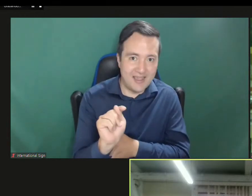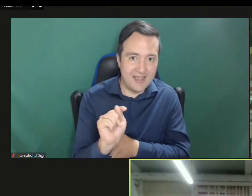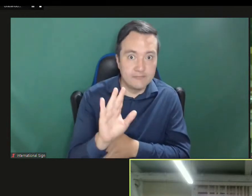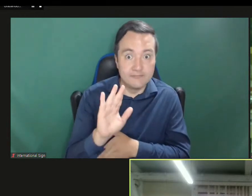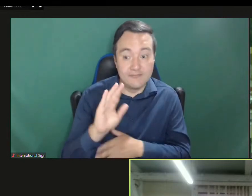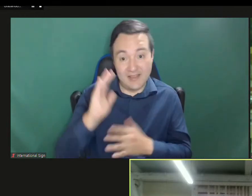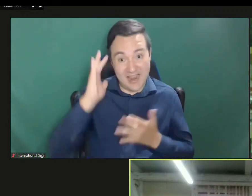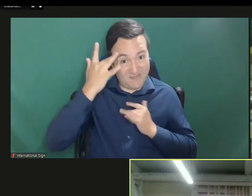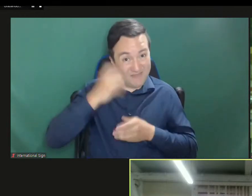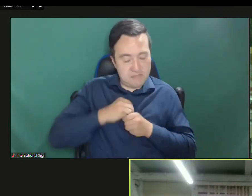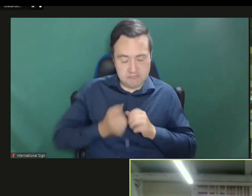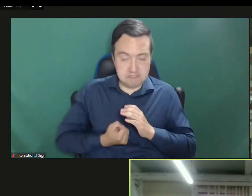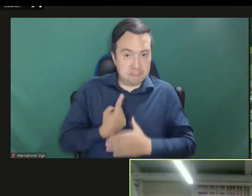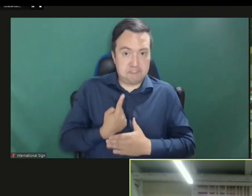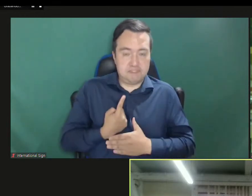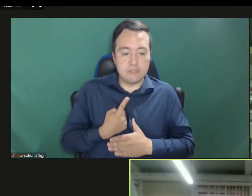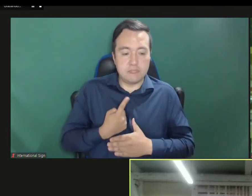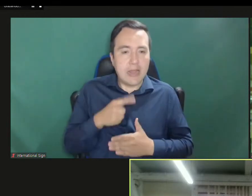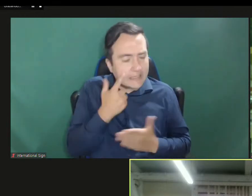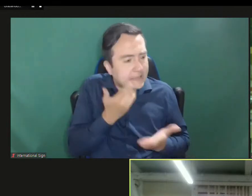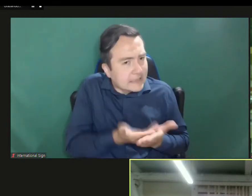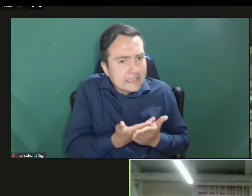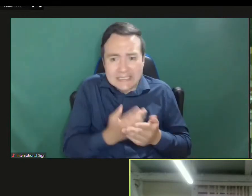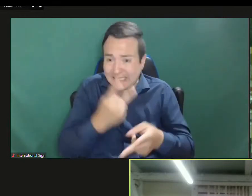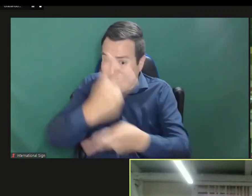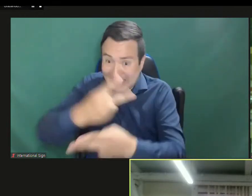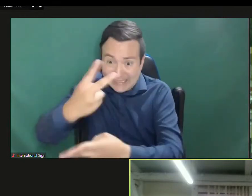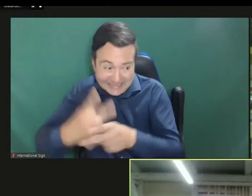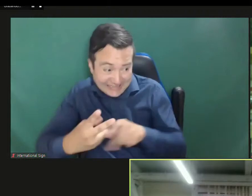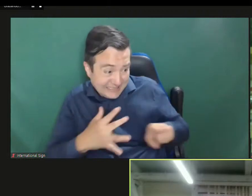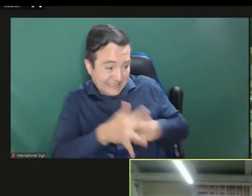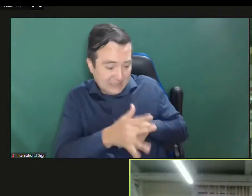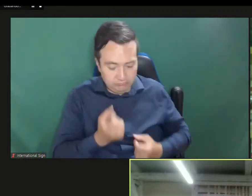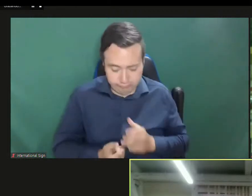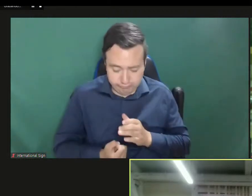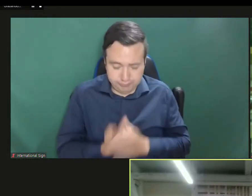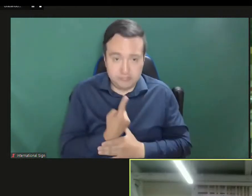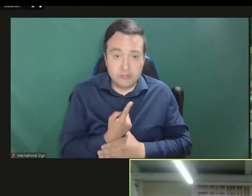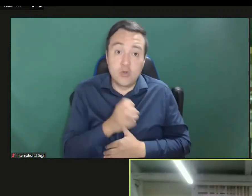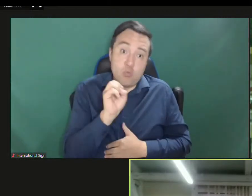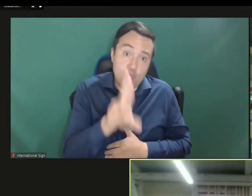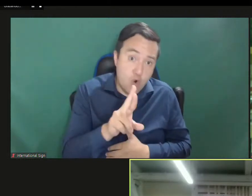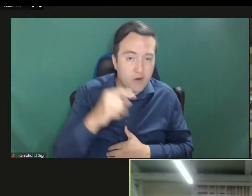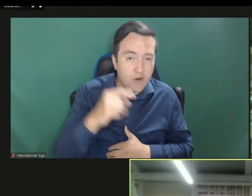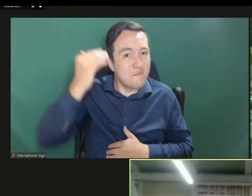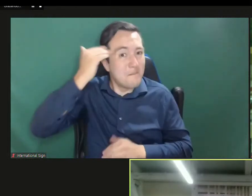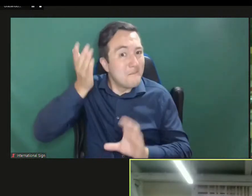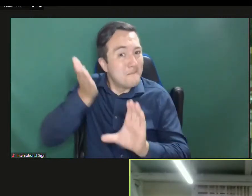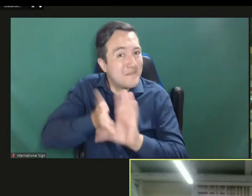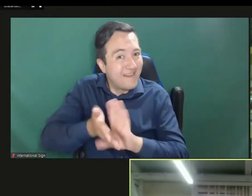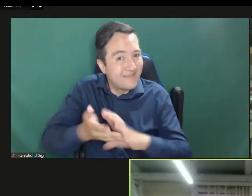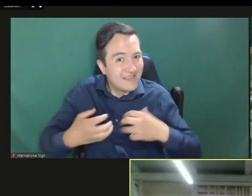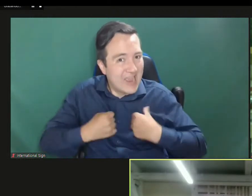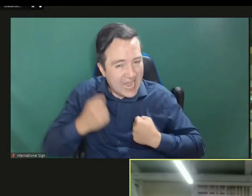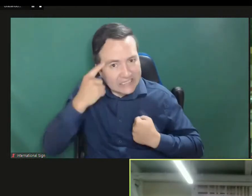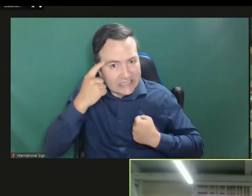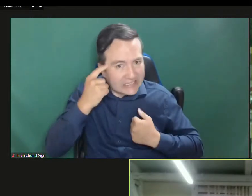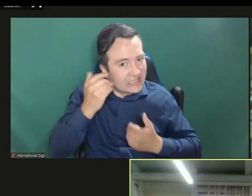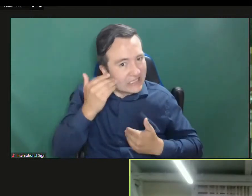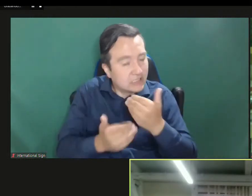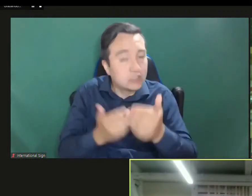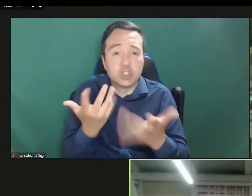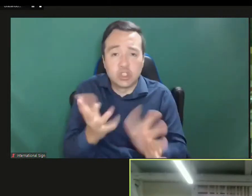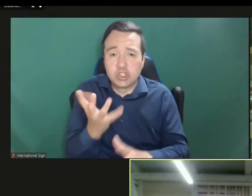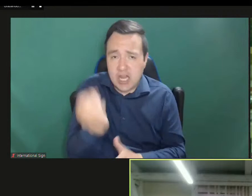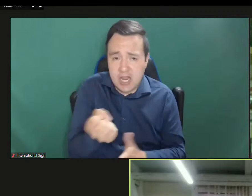such as Information Note COVID-19 and non-communicable diseases and mental health, 10